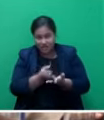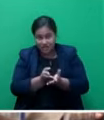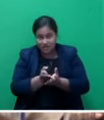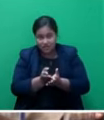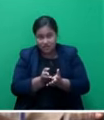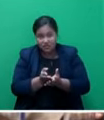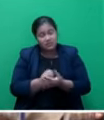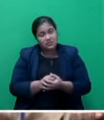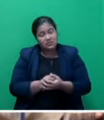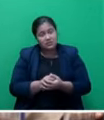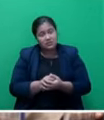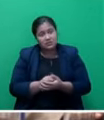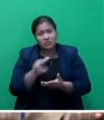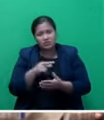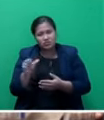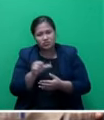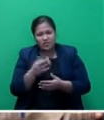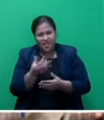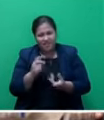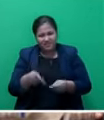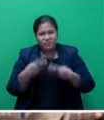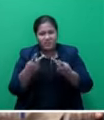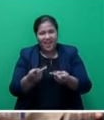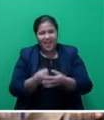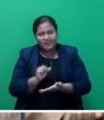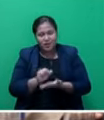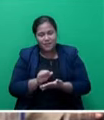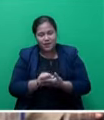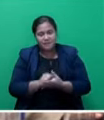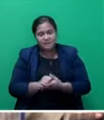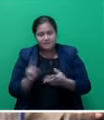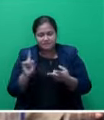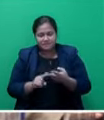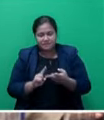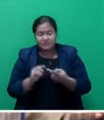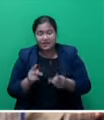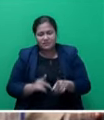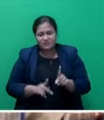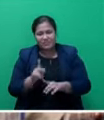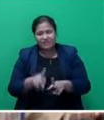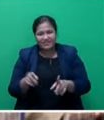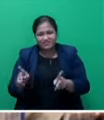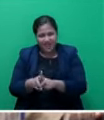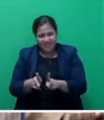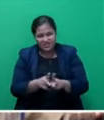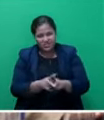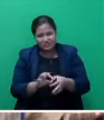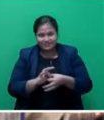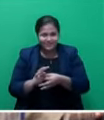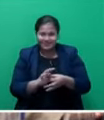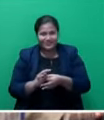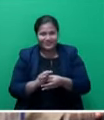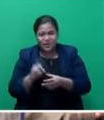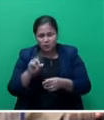non-core business arising from customer demands. Secondly, improve stakeholder relationships and conducting